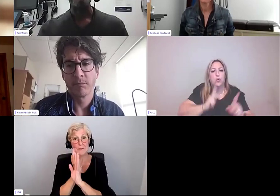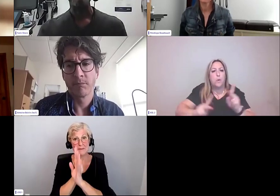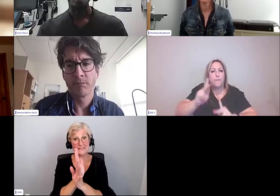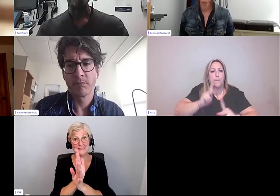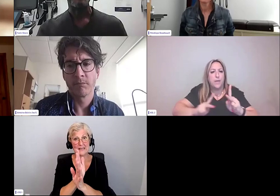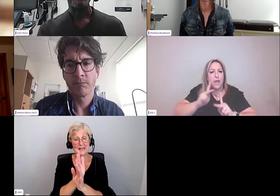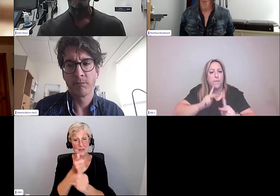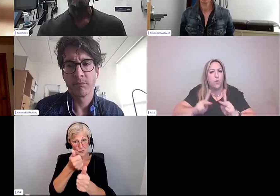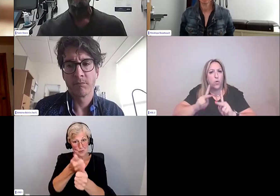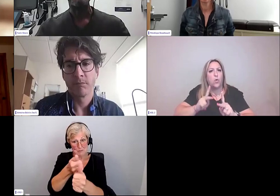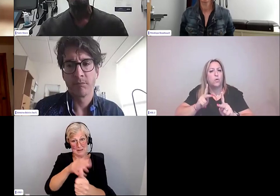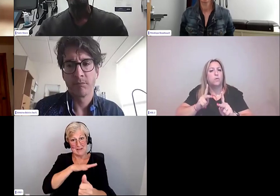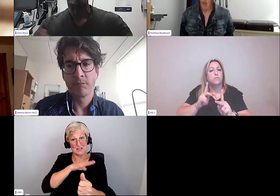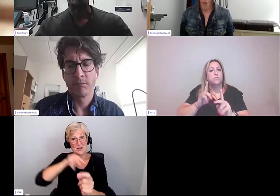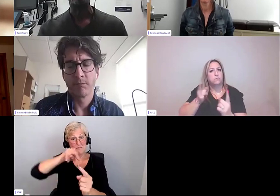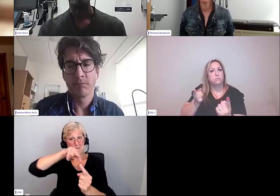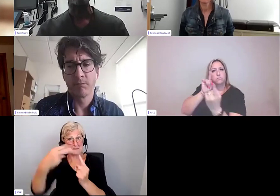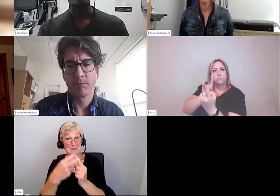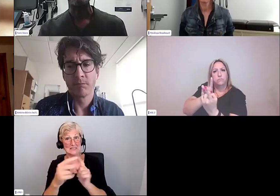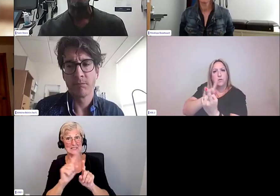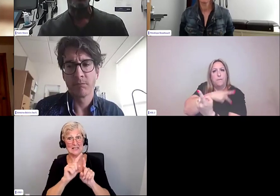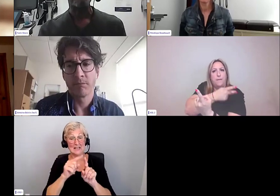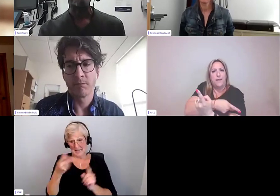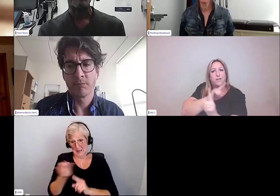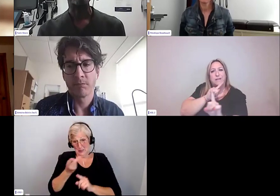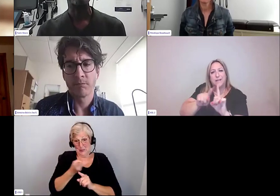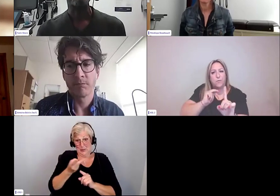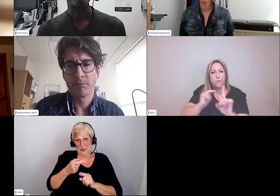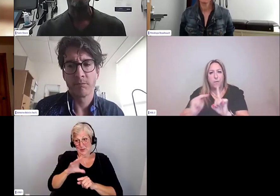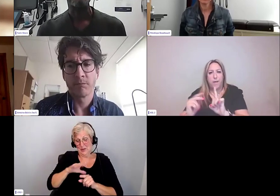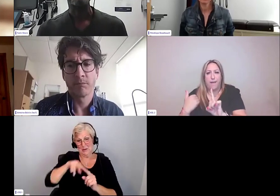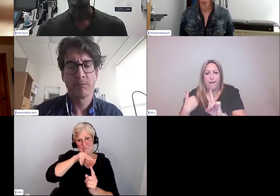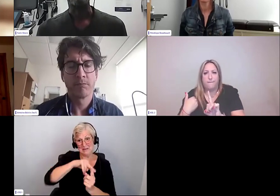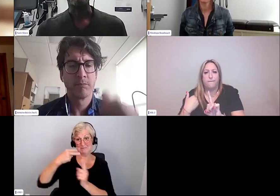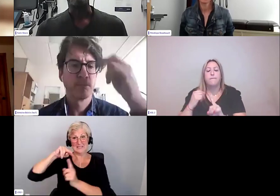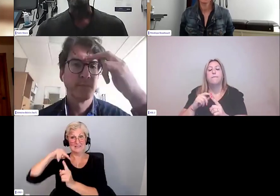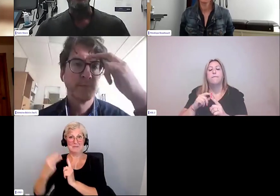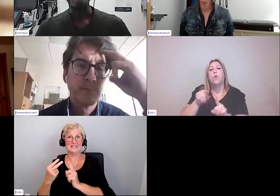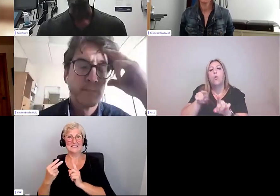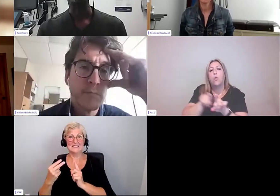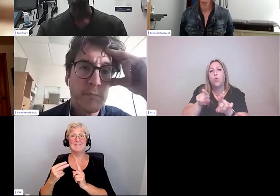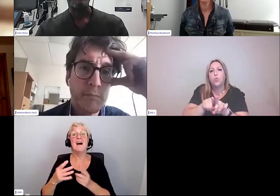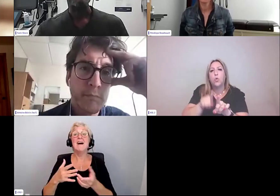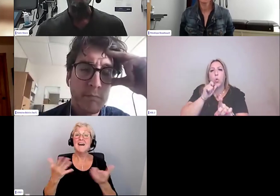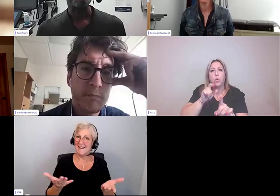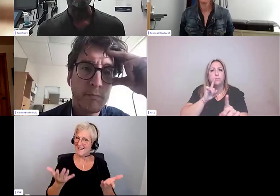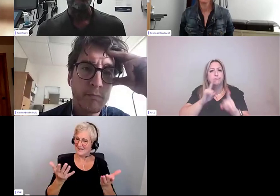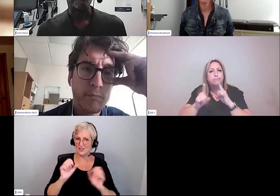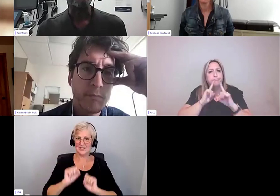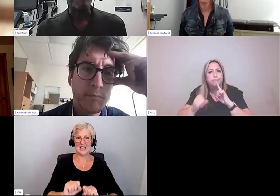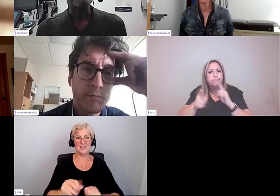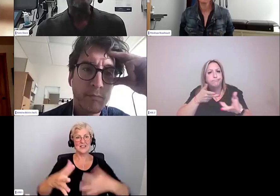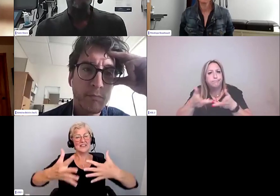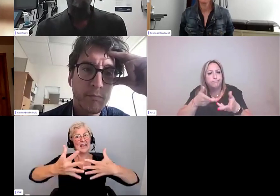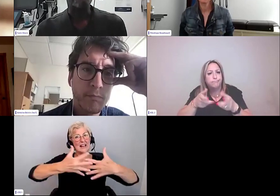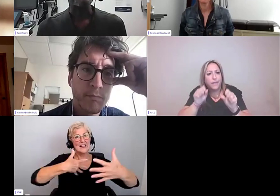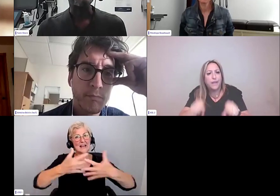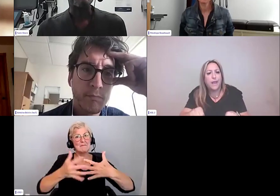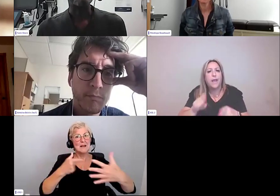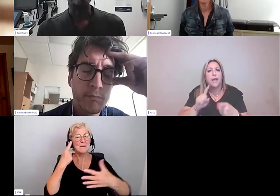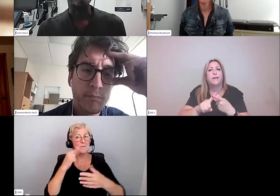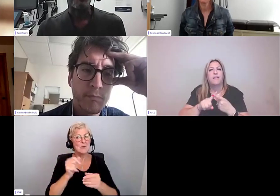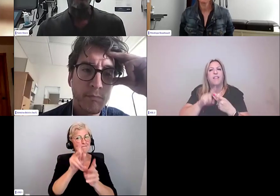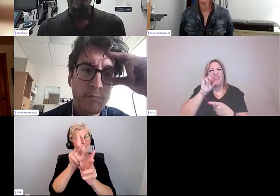individuals before the patient who have different perspectives and who can dialogue about this, leaves